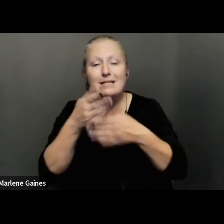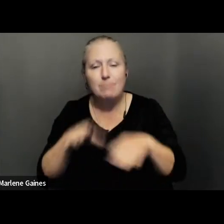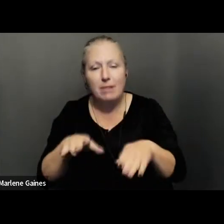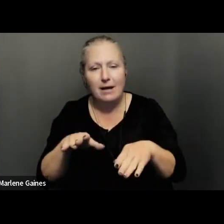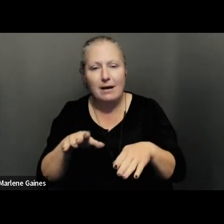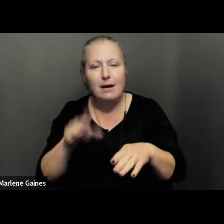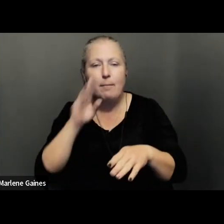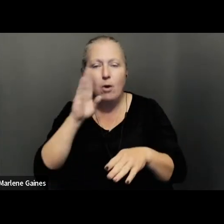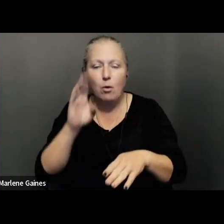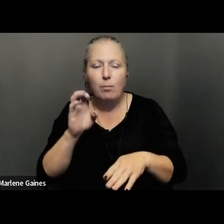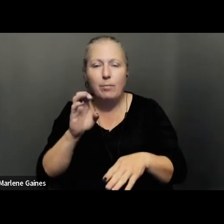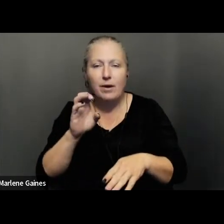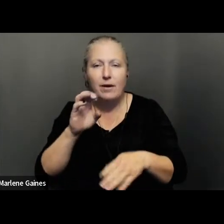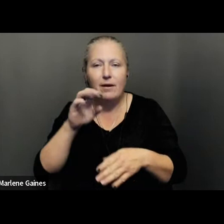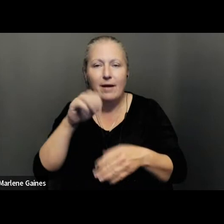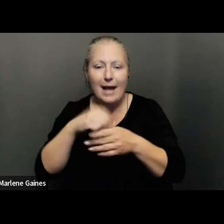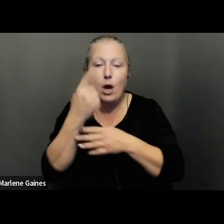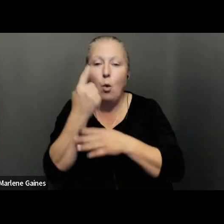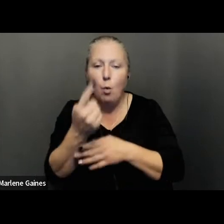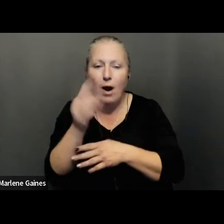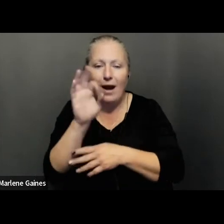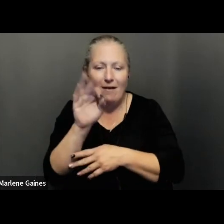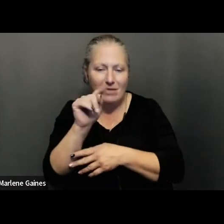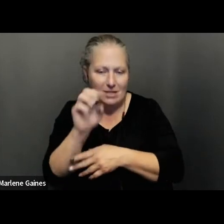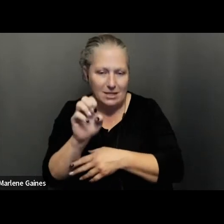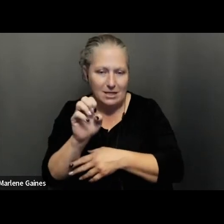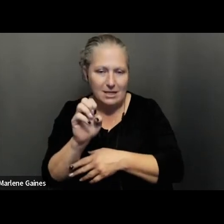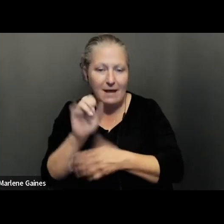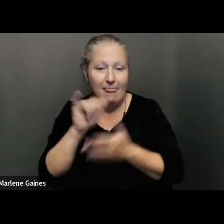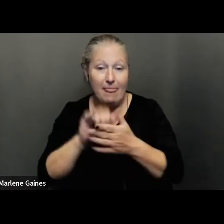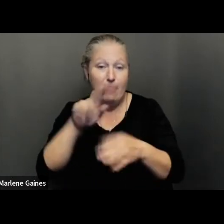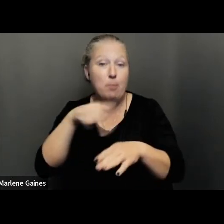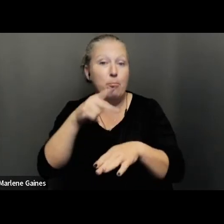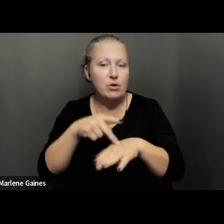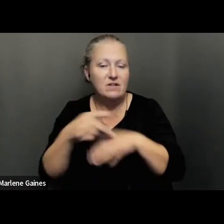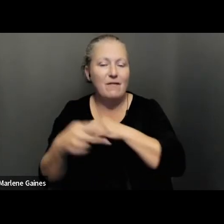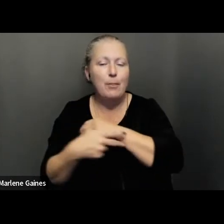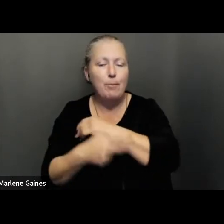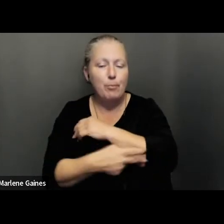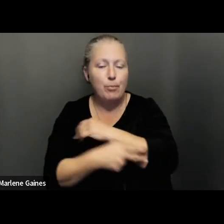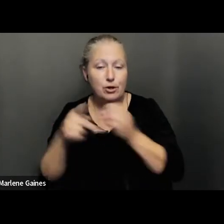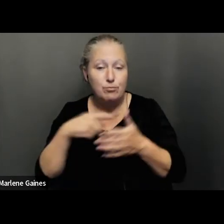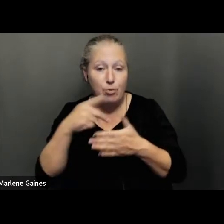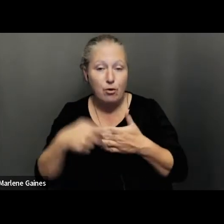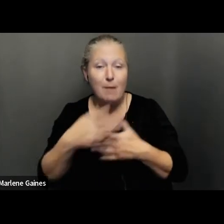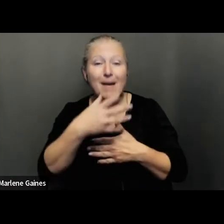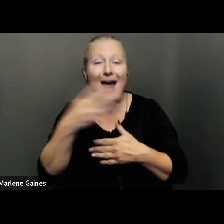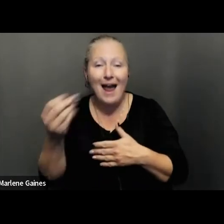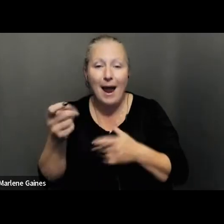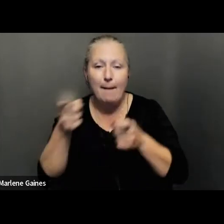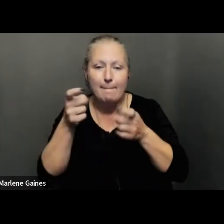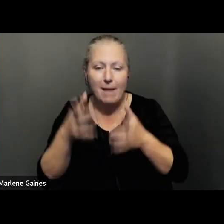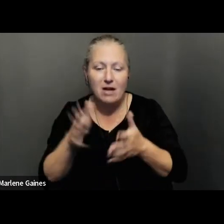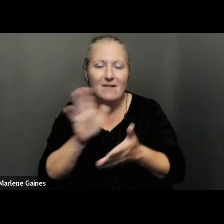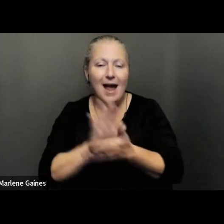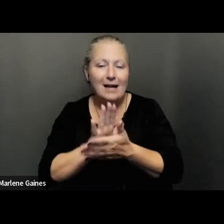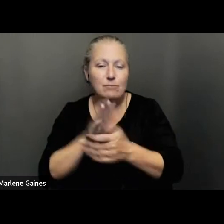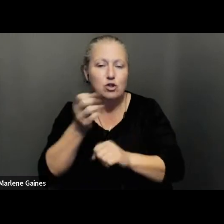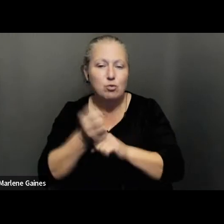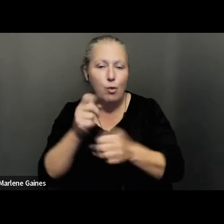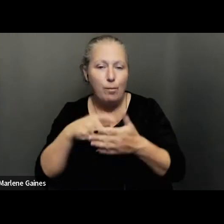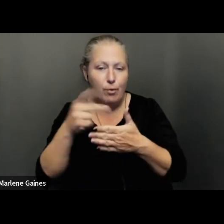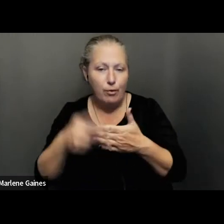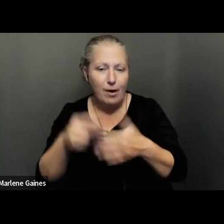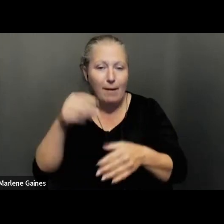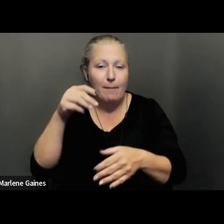but it will be contained in a 1 FTE, and that would be the principal of the Bridge program and manager of academic support